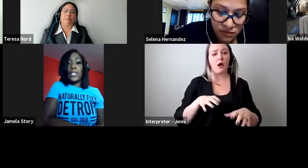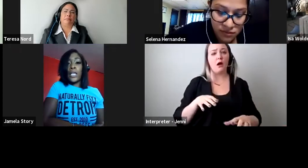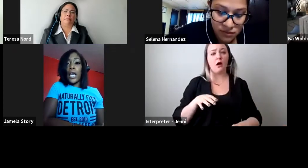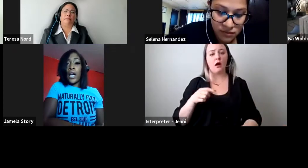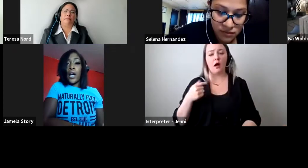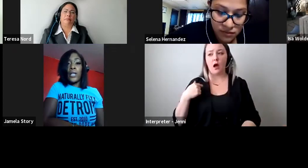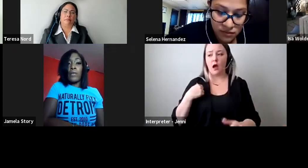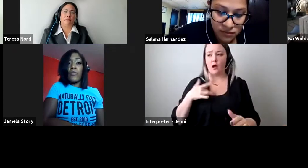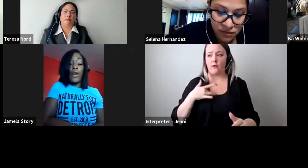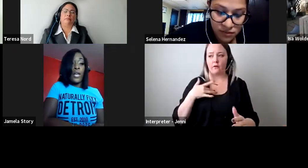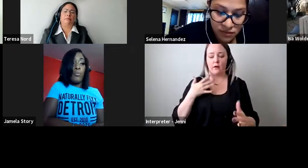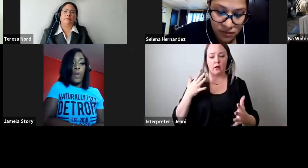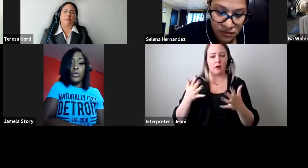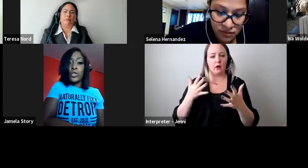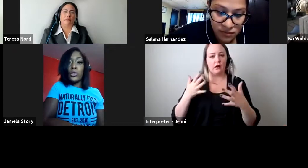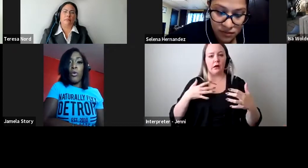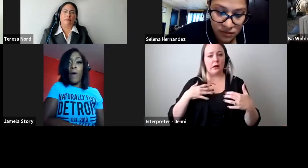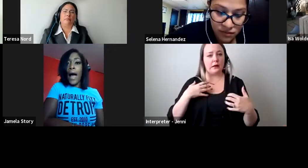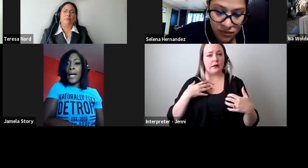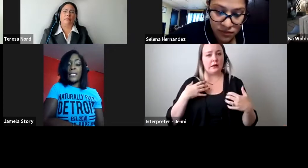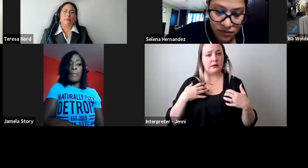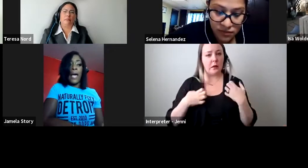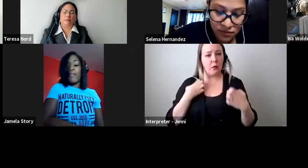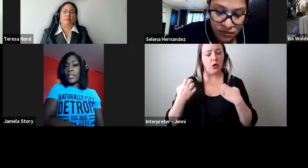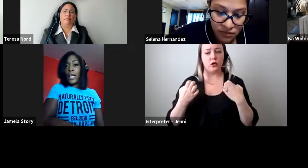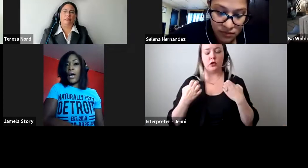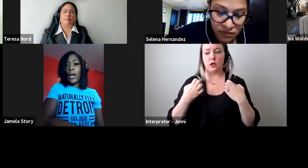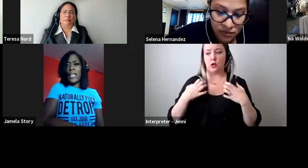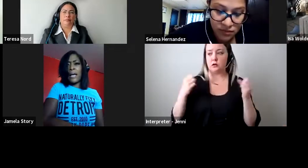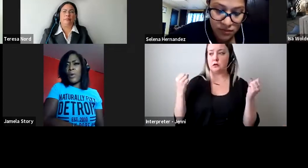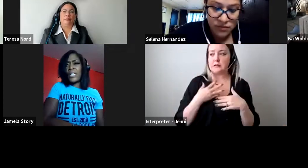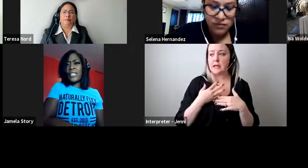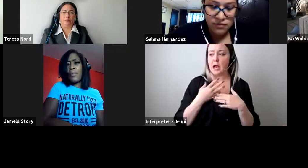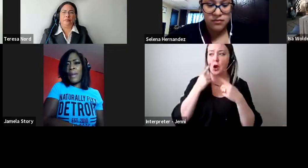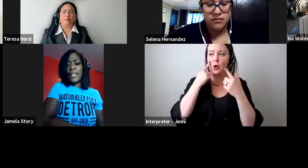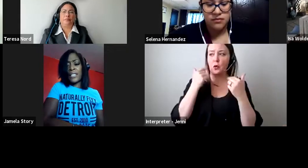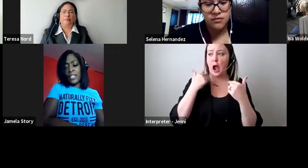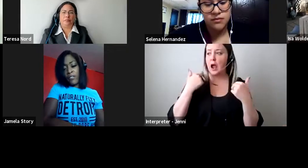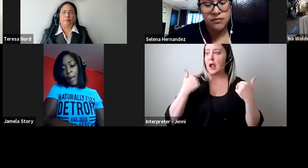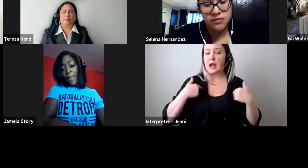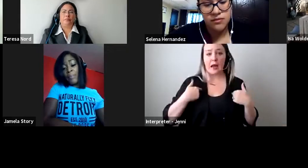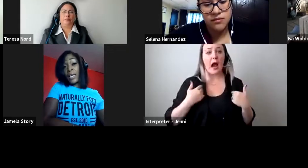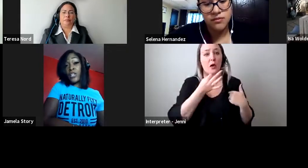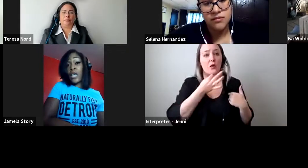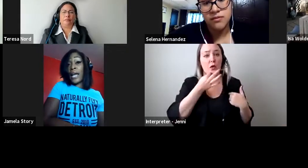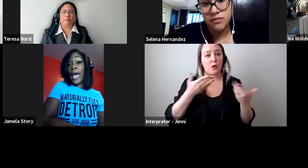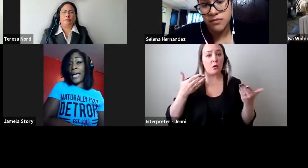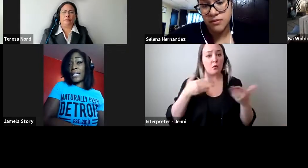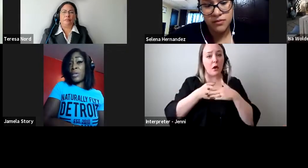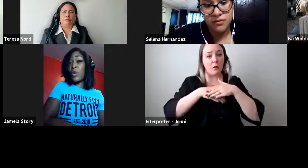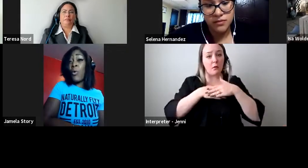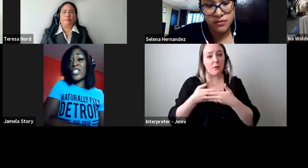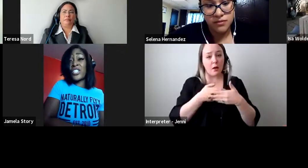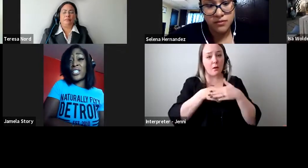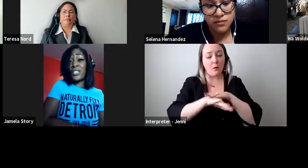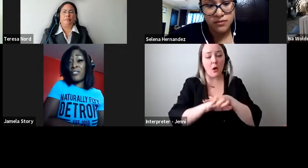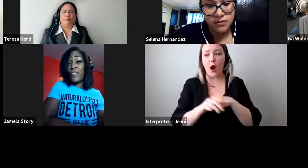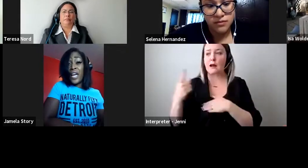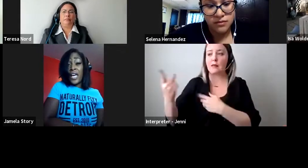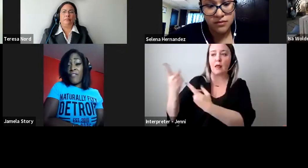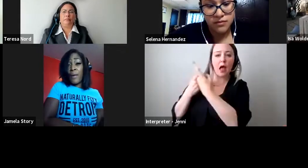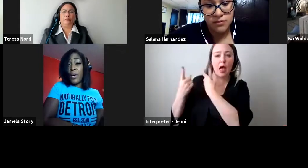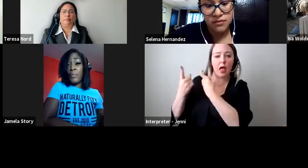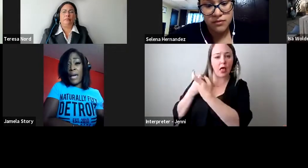started getting scared, very emotional, crying, some of everything as I'm on the table about to deliver my baby, and they're trying to ask me questions